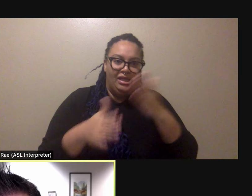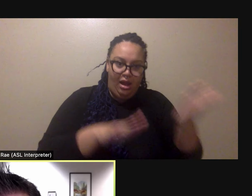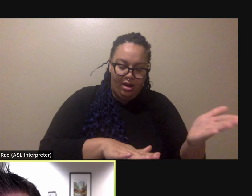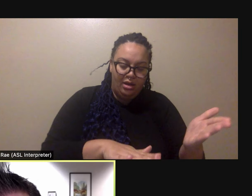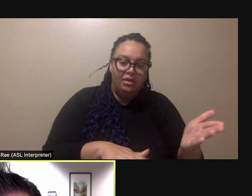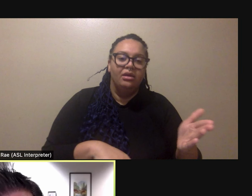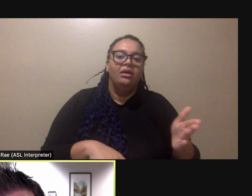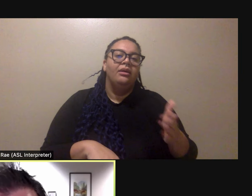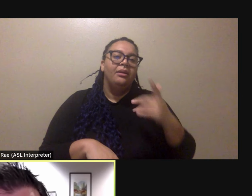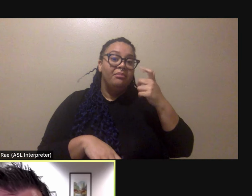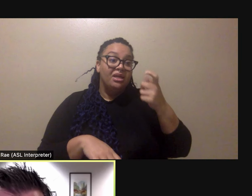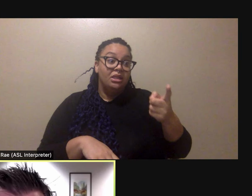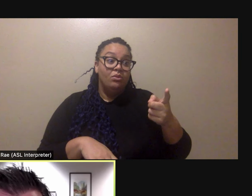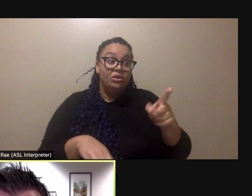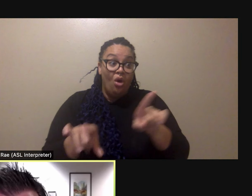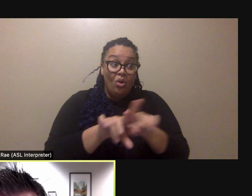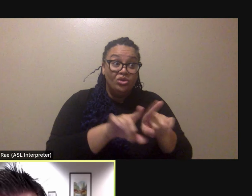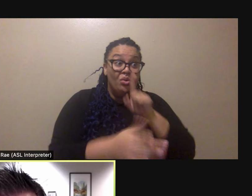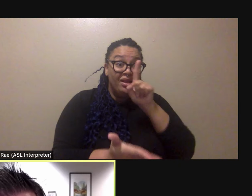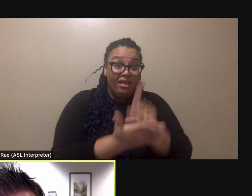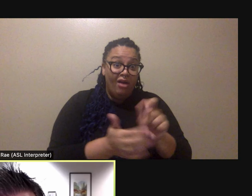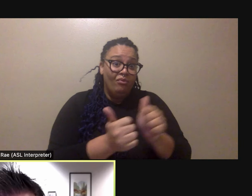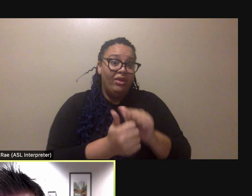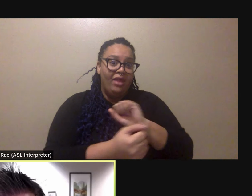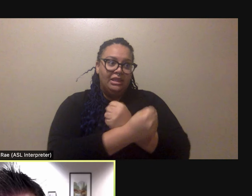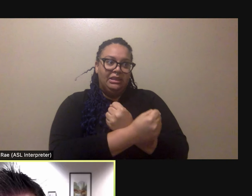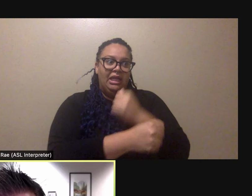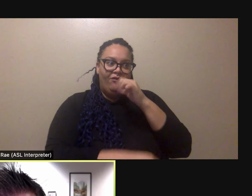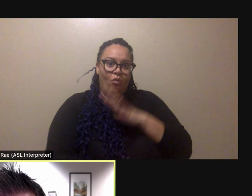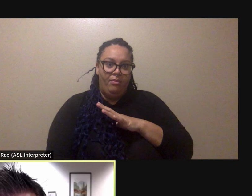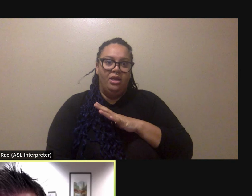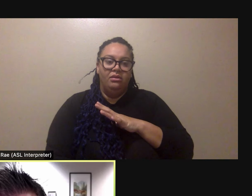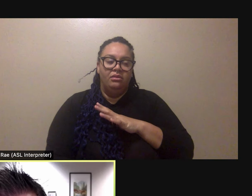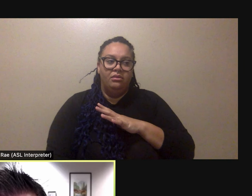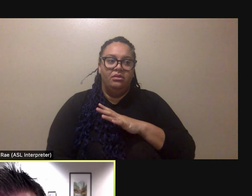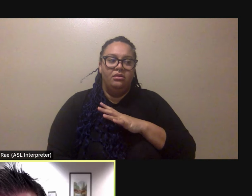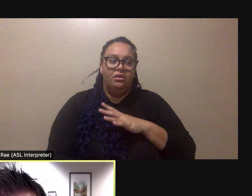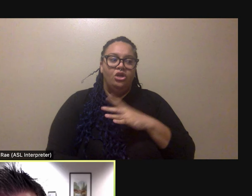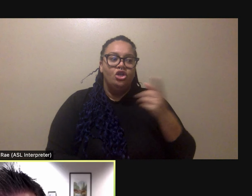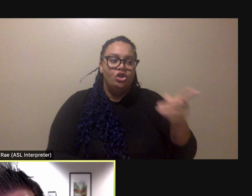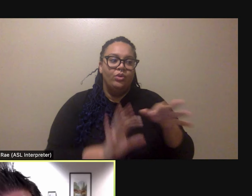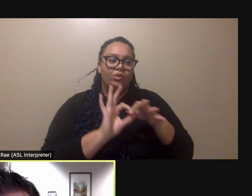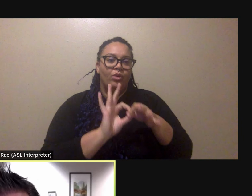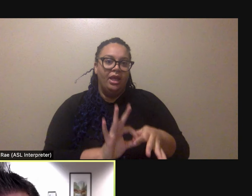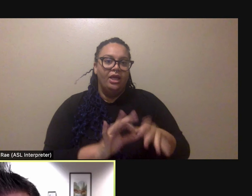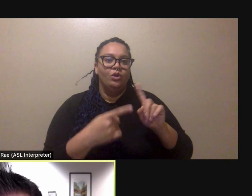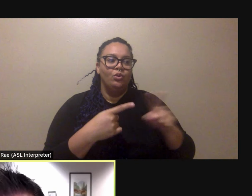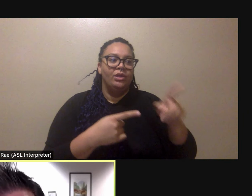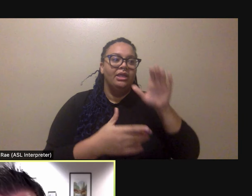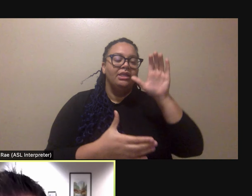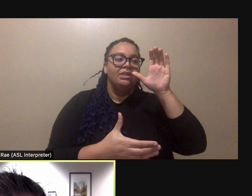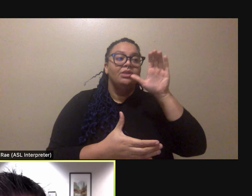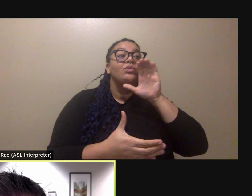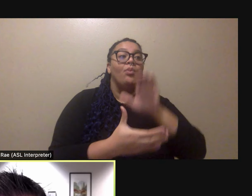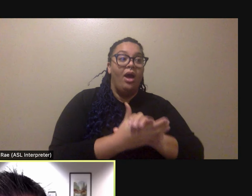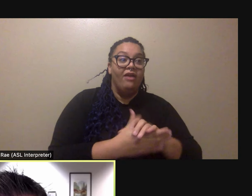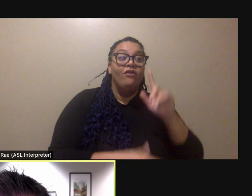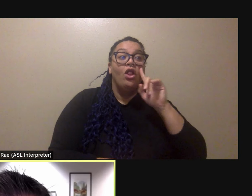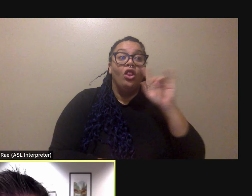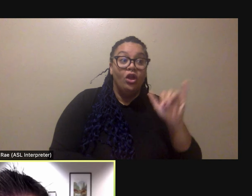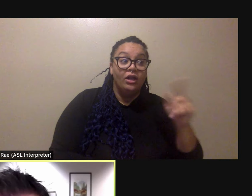Because he was also in love with a slave woman, Sally Hemings. I mean, she was related to his wife. She looked like his